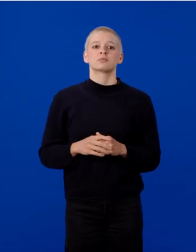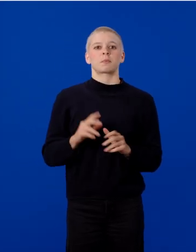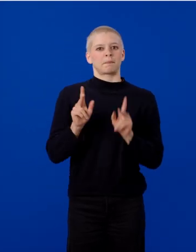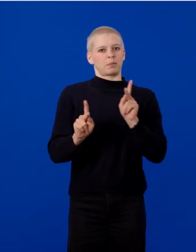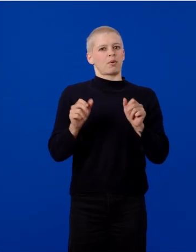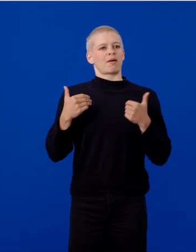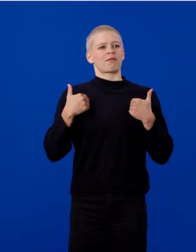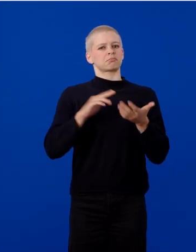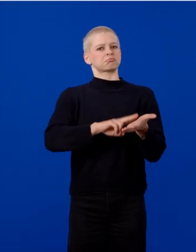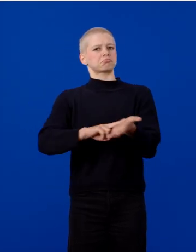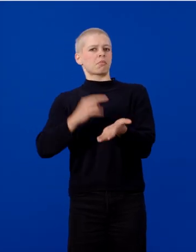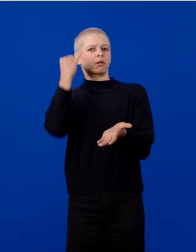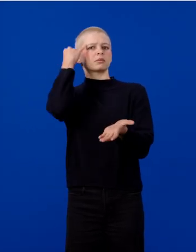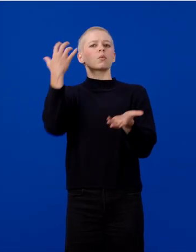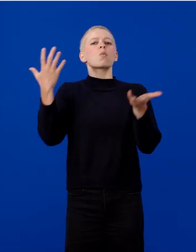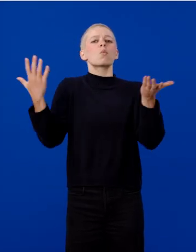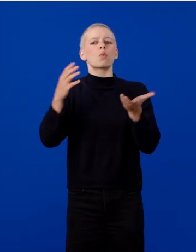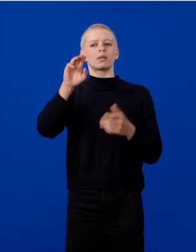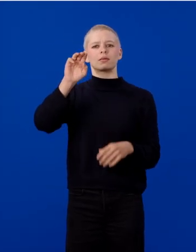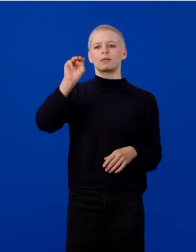happening in the metaverse right now.